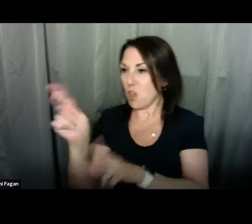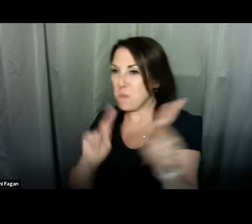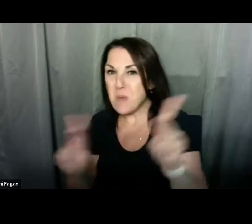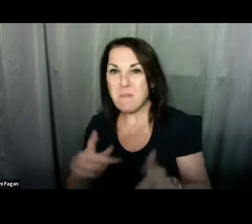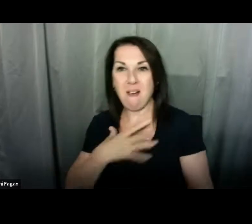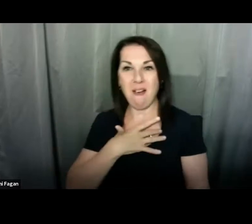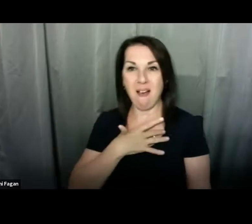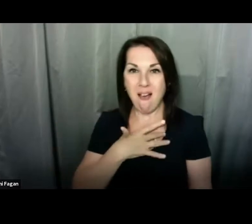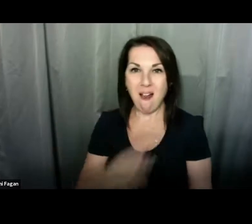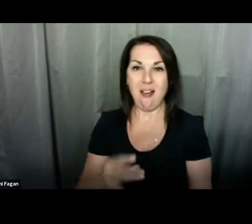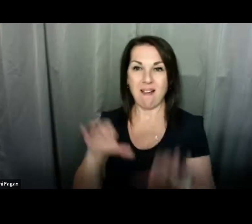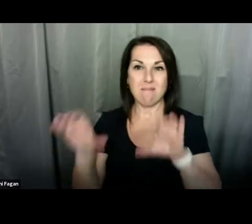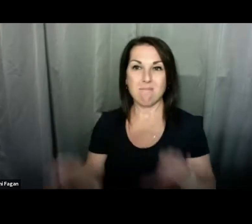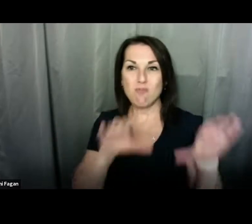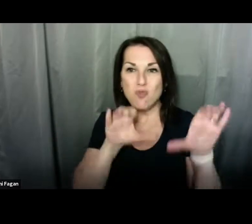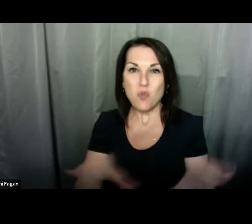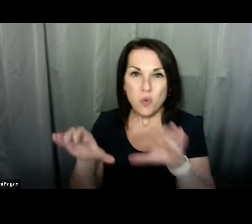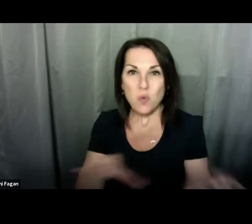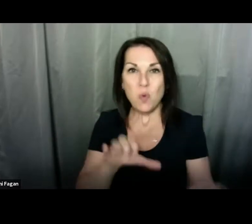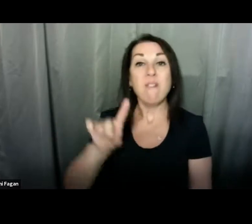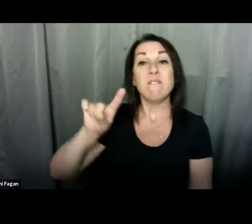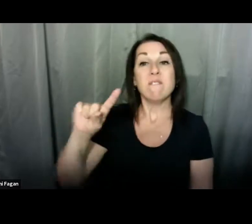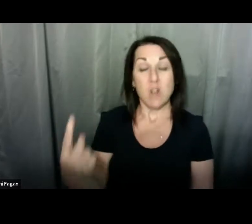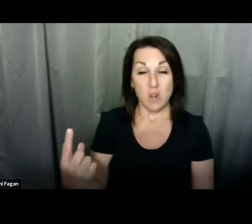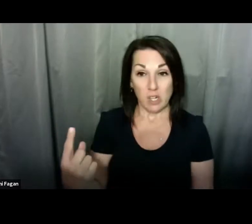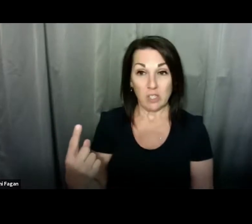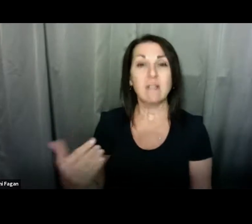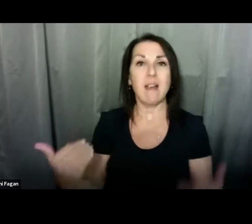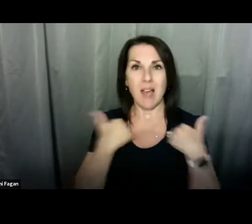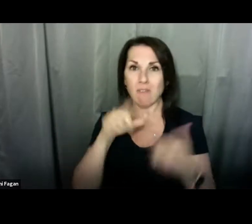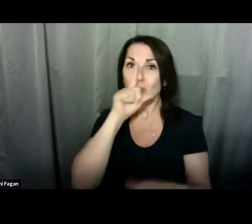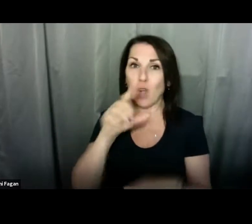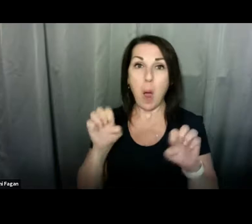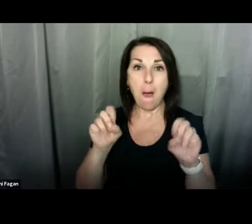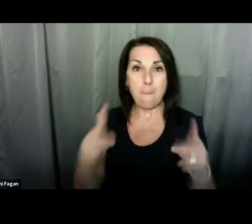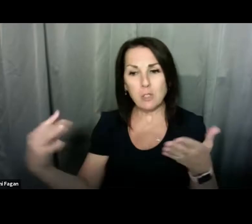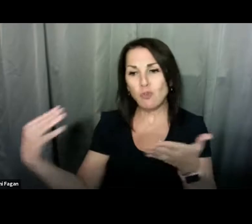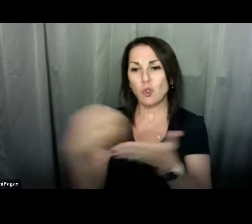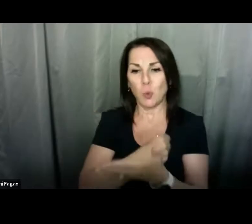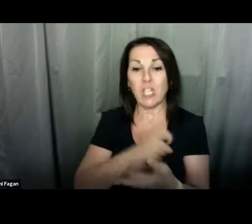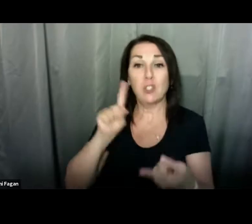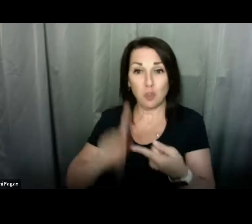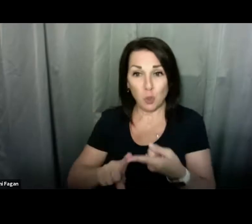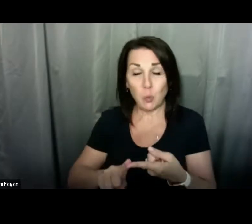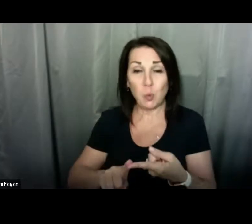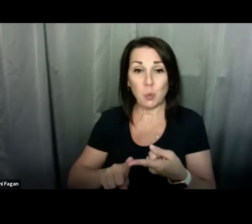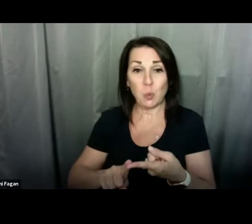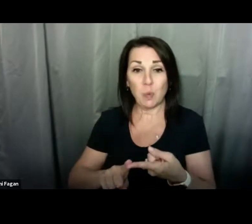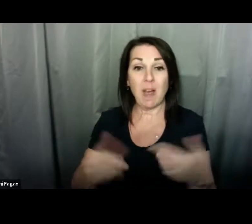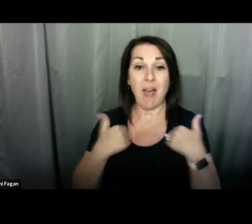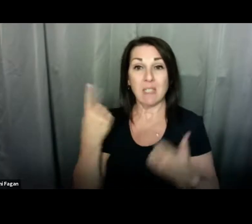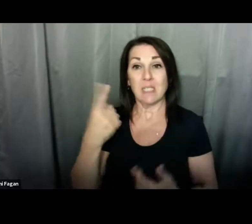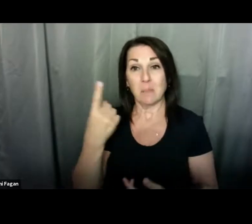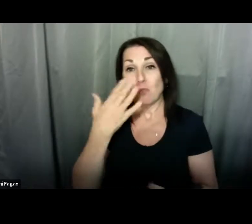I like all that stuff about doing things first. And we have a real opportunity here to do something really